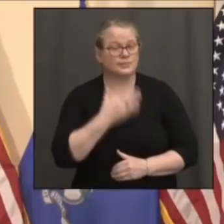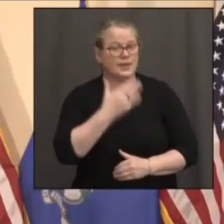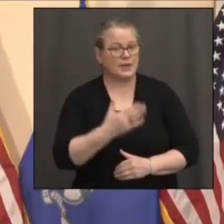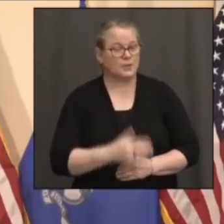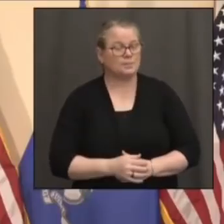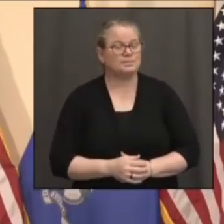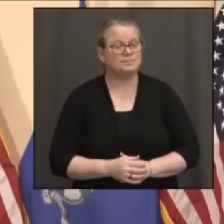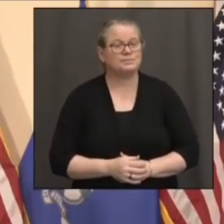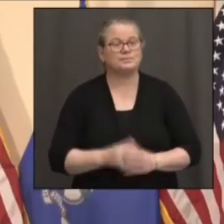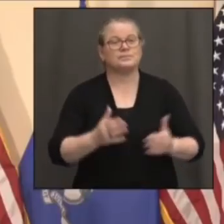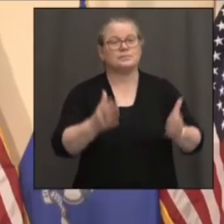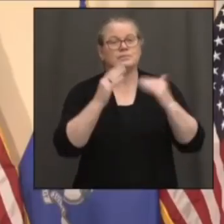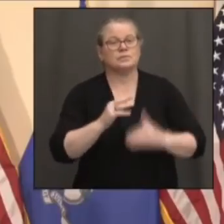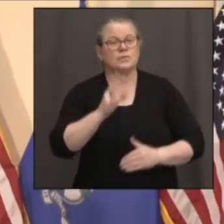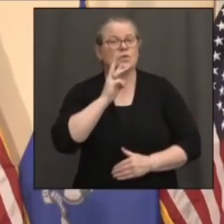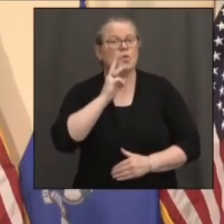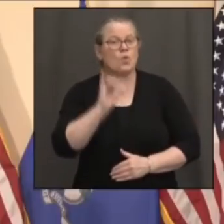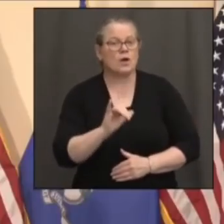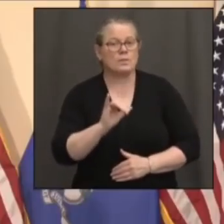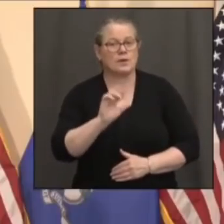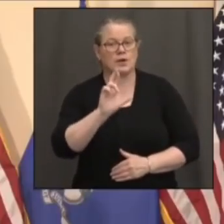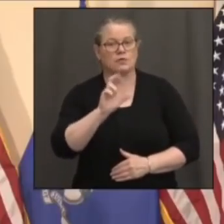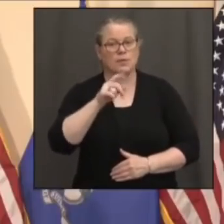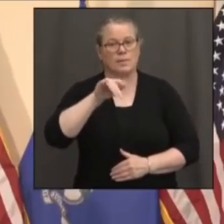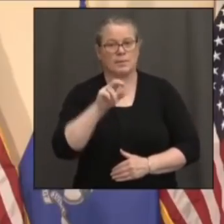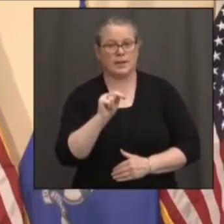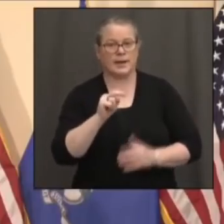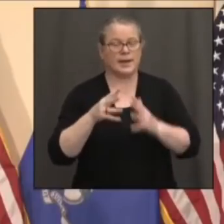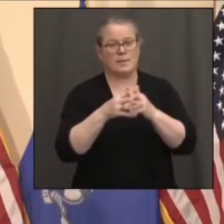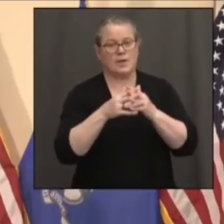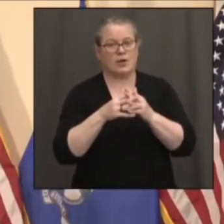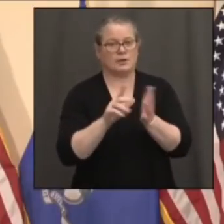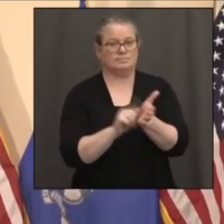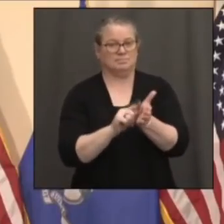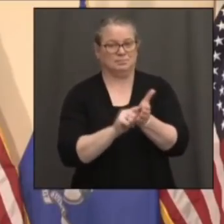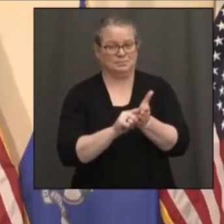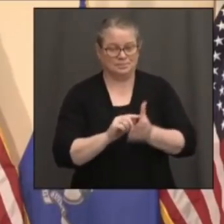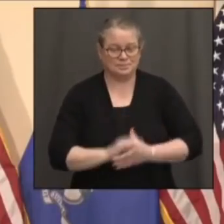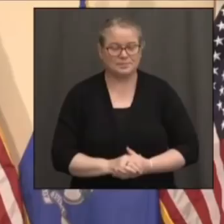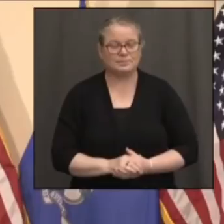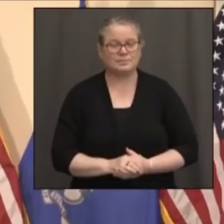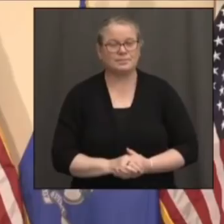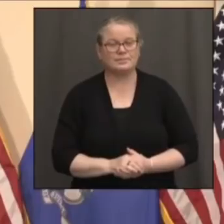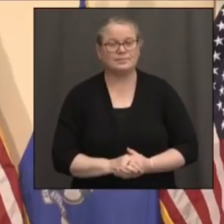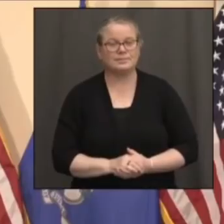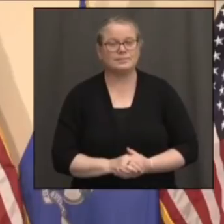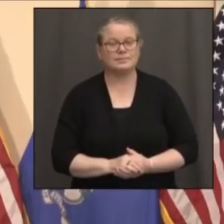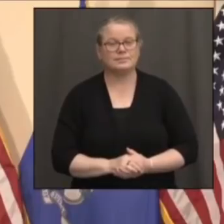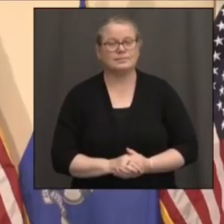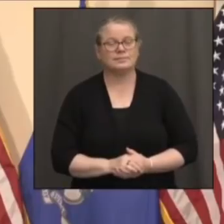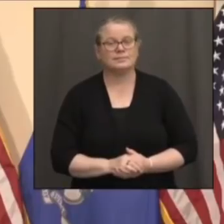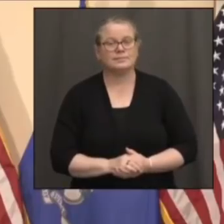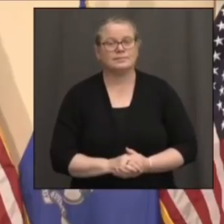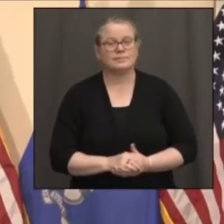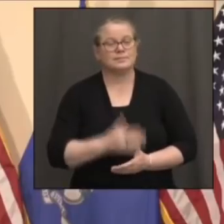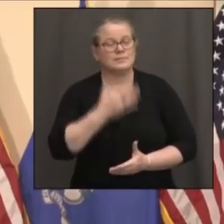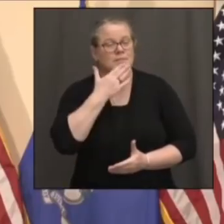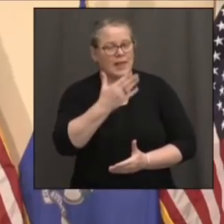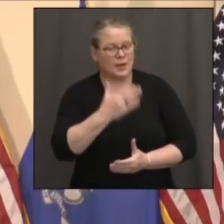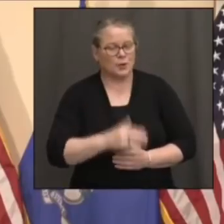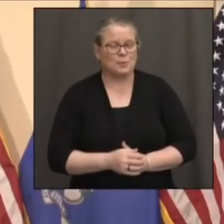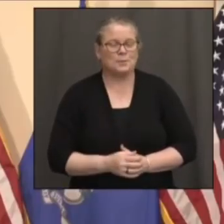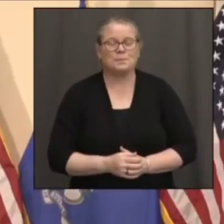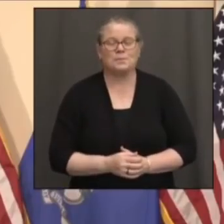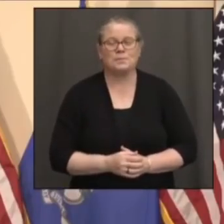The Waterbury Republican American. Well, thanks very much. Just wanted to follow up a couple real quick things.